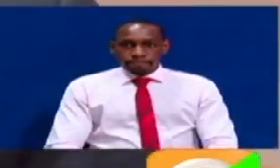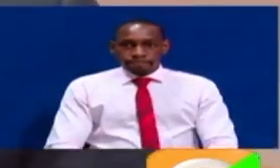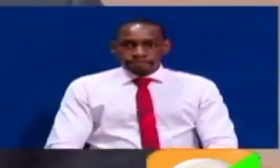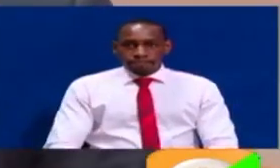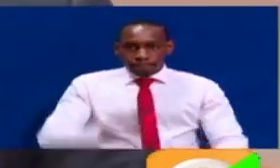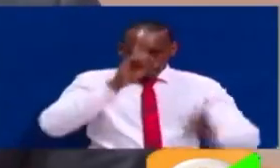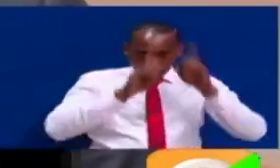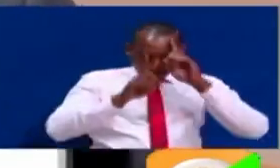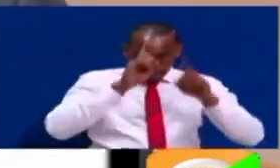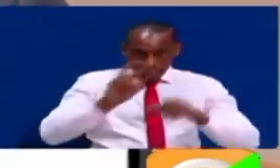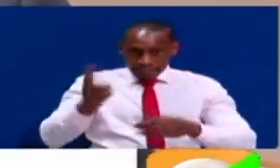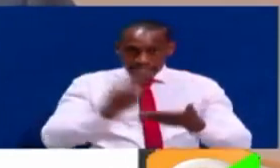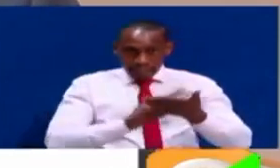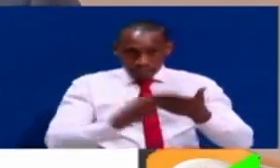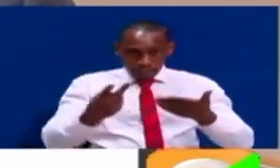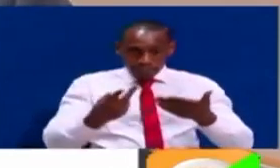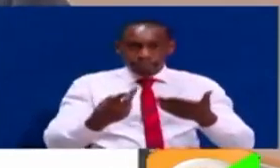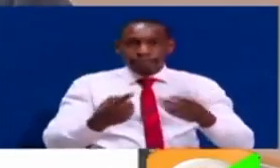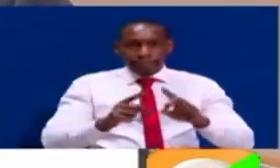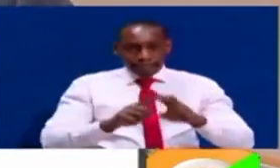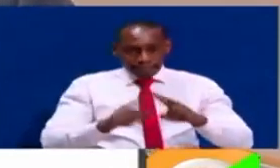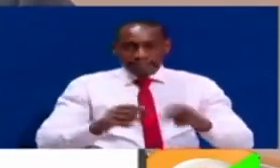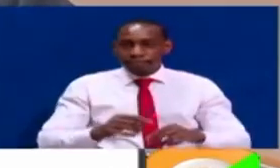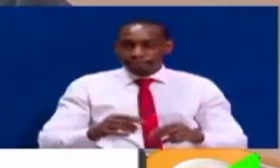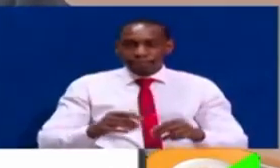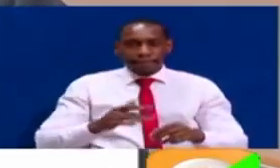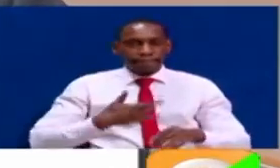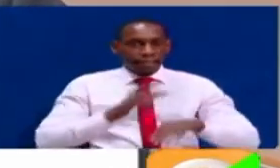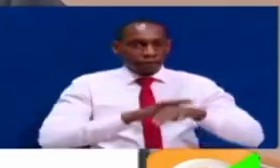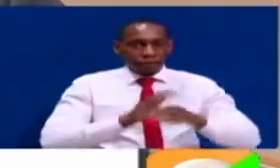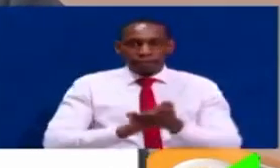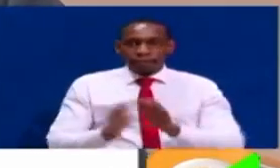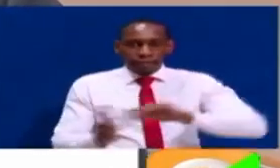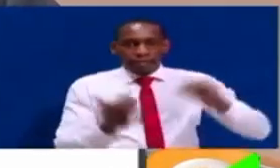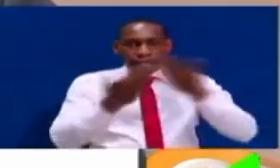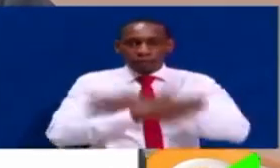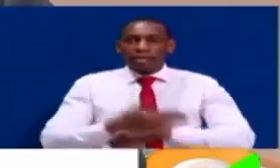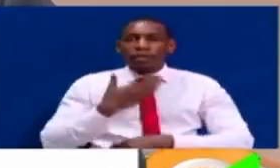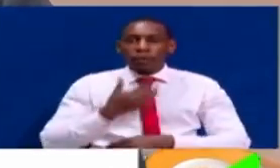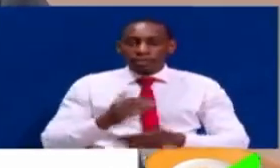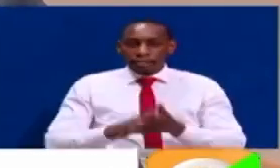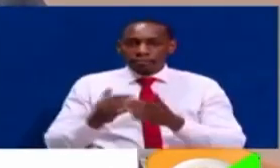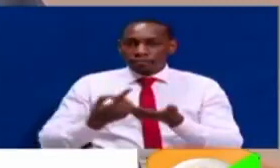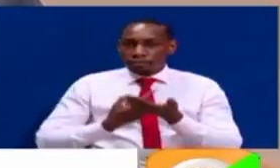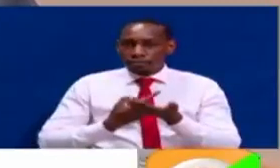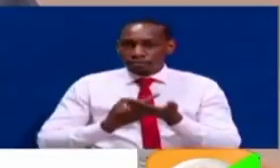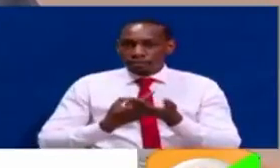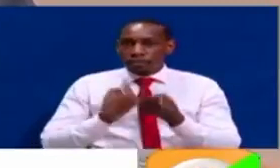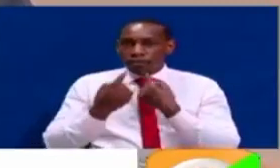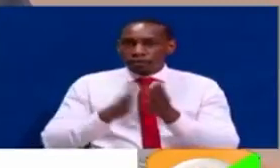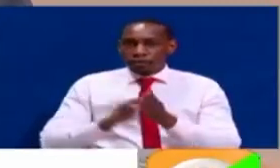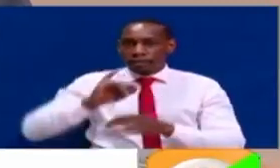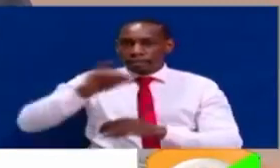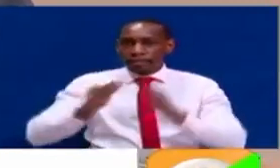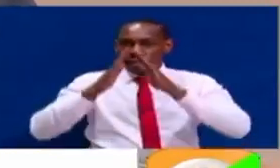Guess what? For the second week I'm starting. Feels nice. Tonight, I want to talk about the Jerusalema challenge. Yes, that